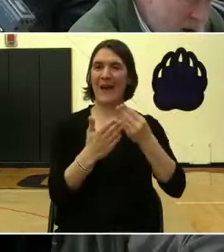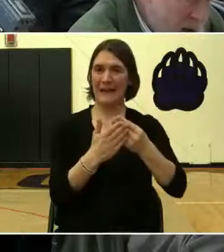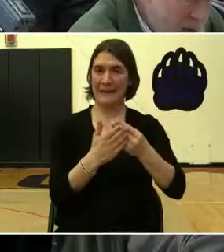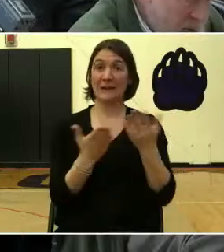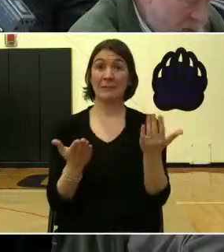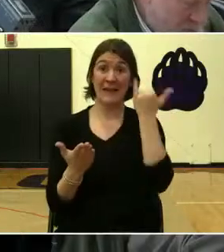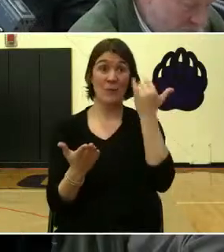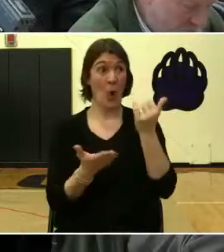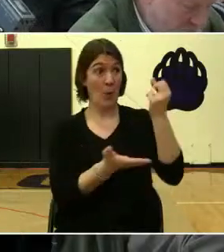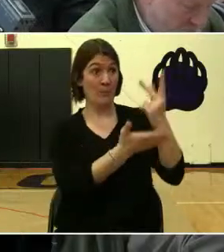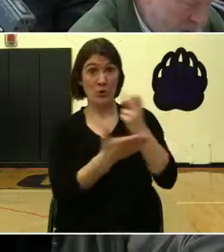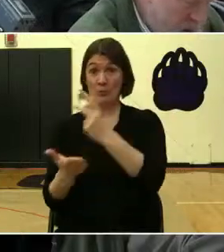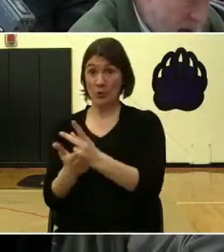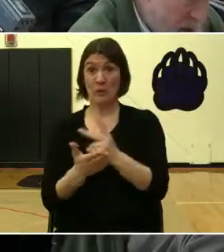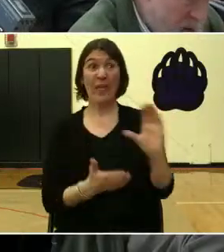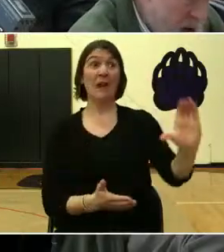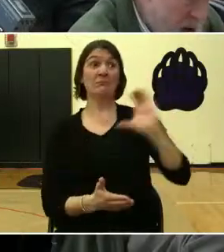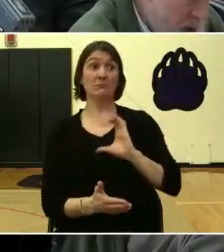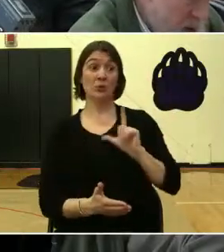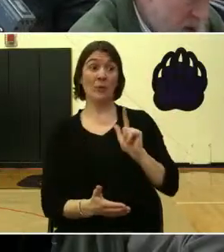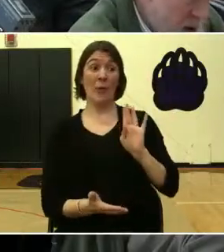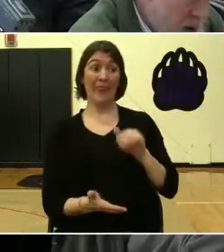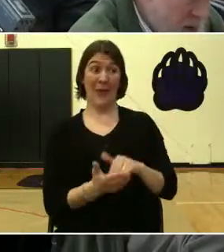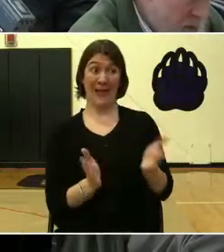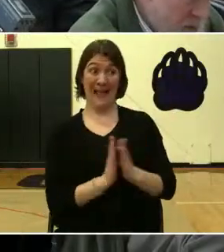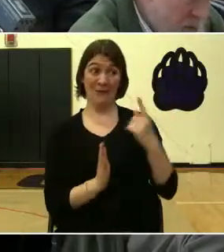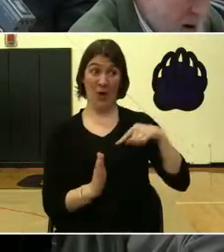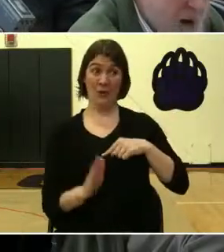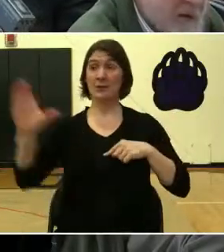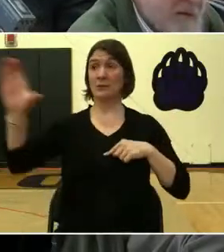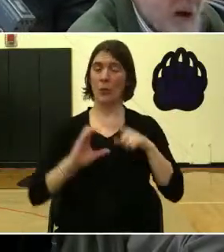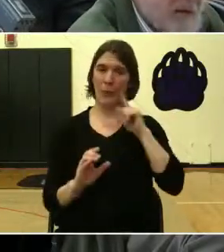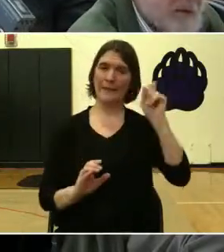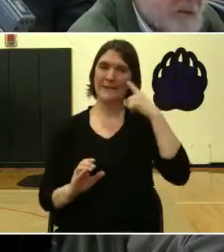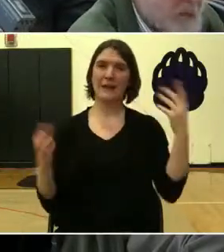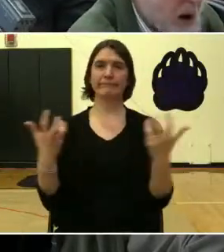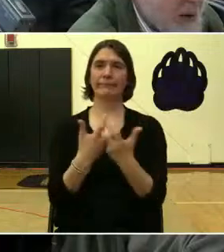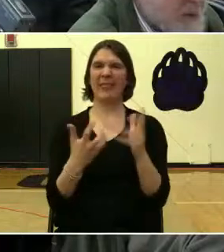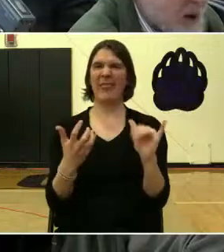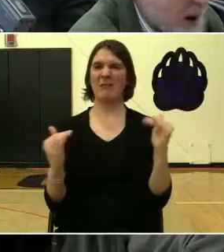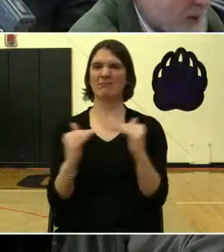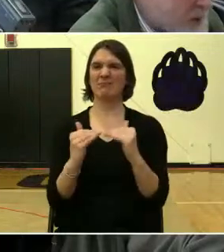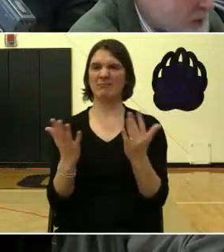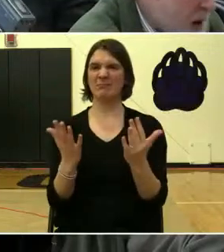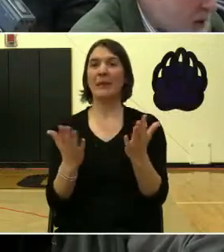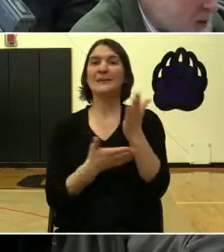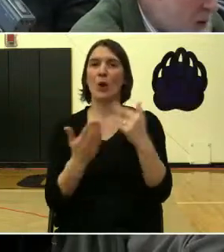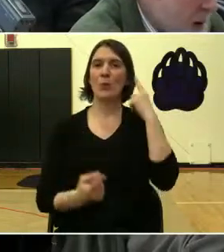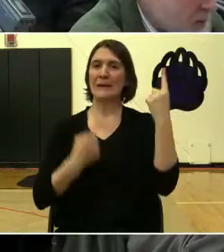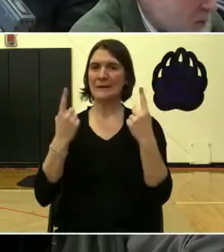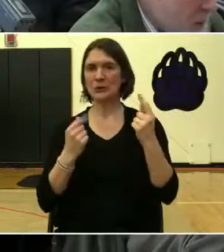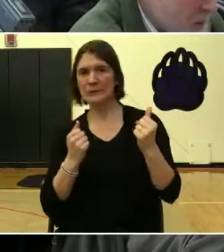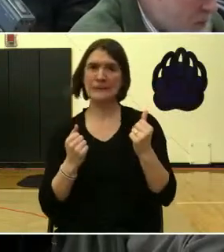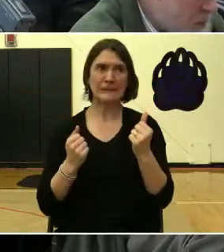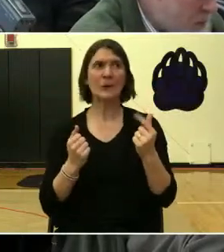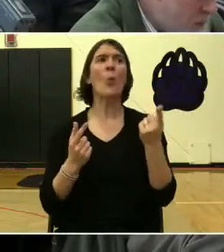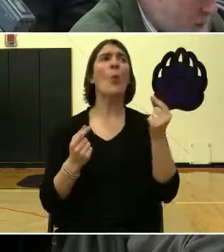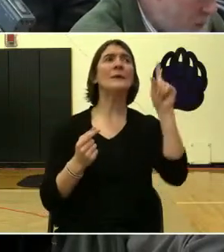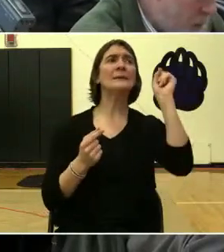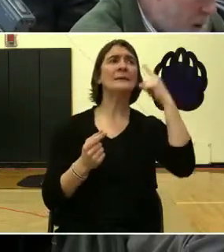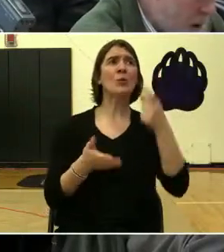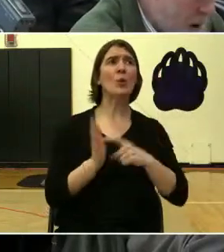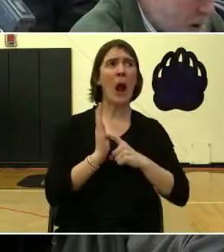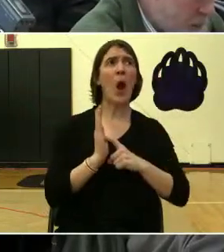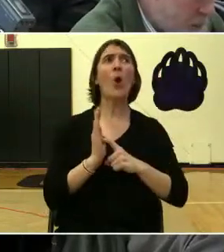match and so they applied to us as well as other sources and that was also part of our consideration as well as